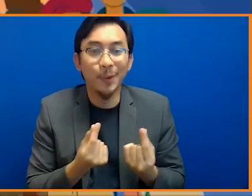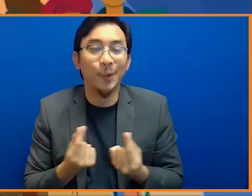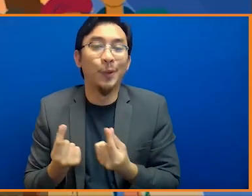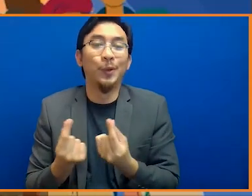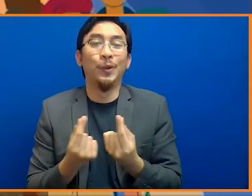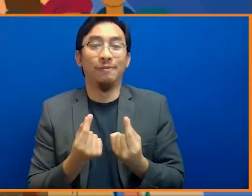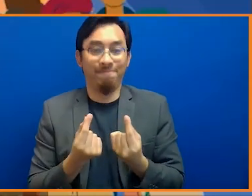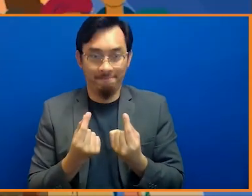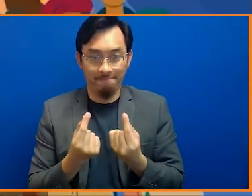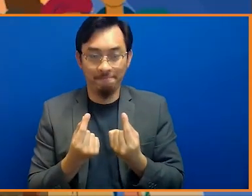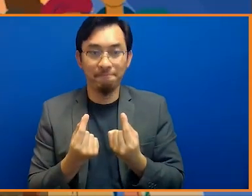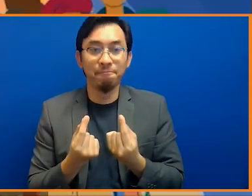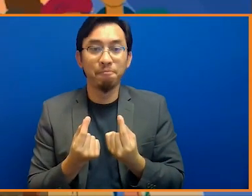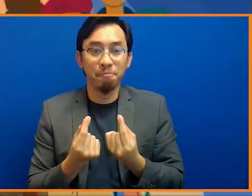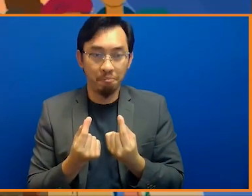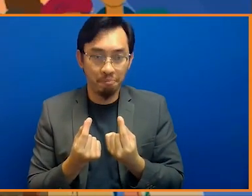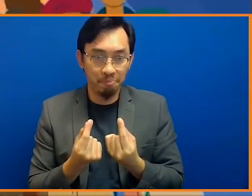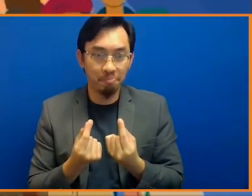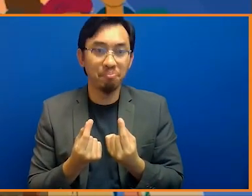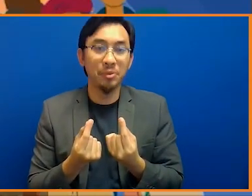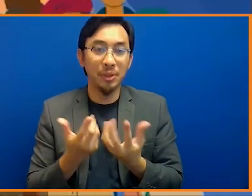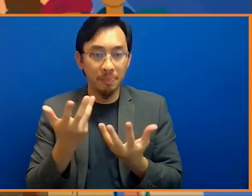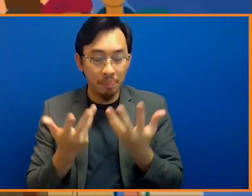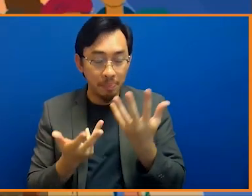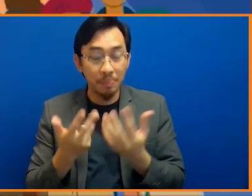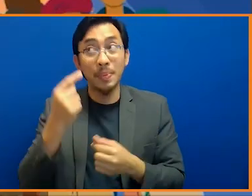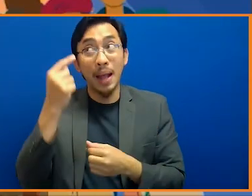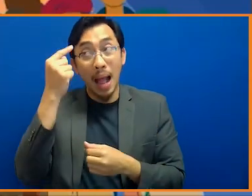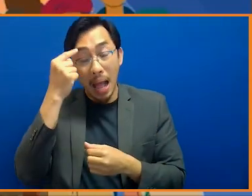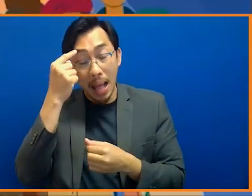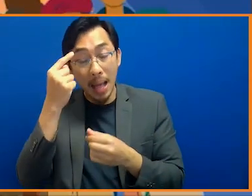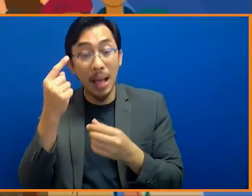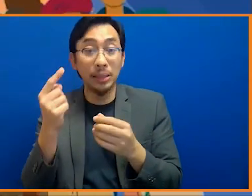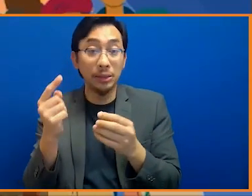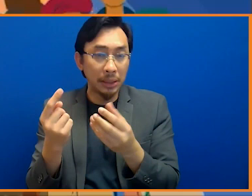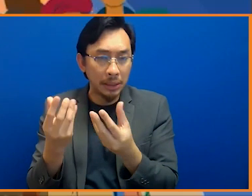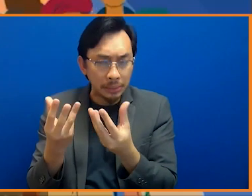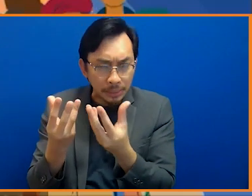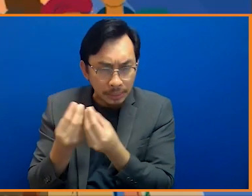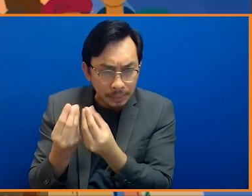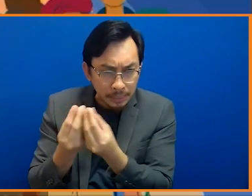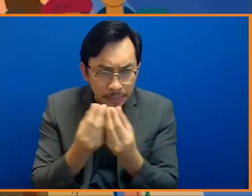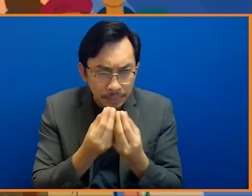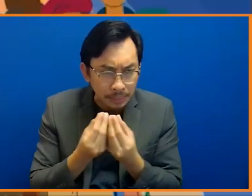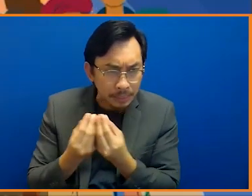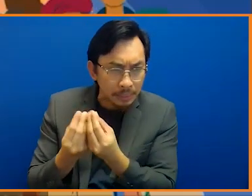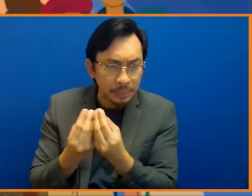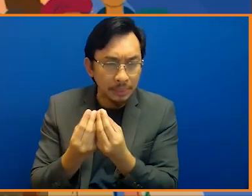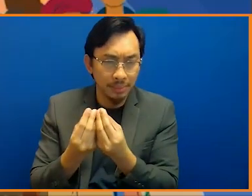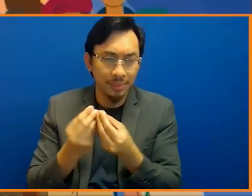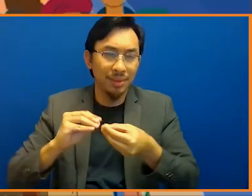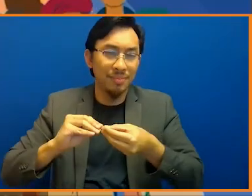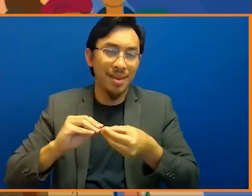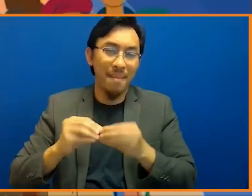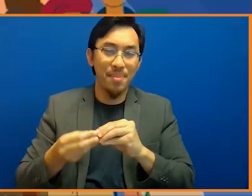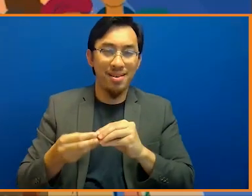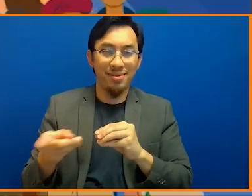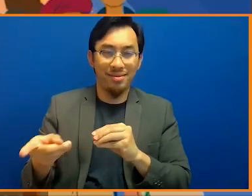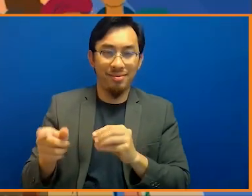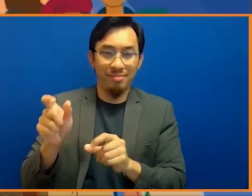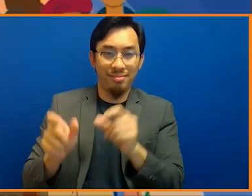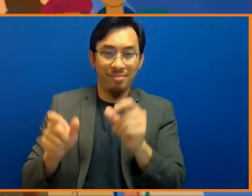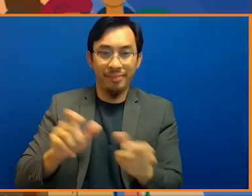situation, we probably will estimate the number of human casualty will be